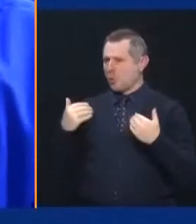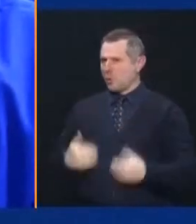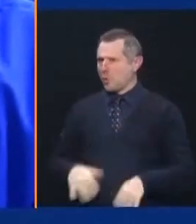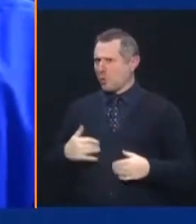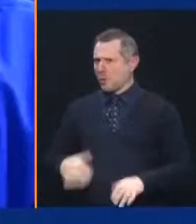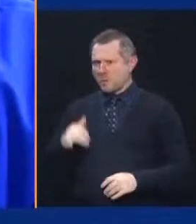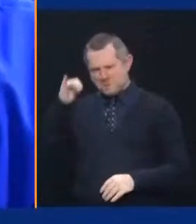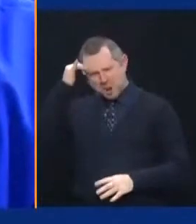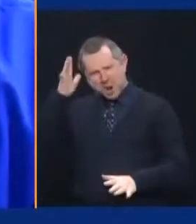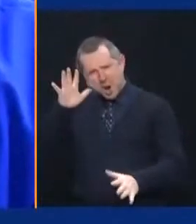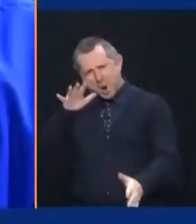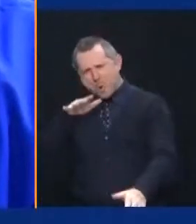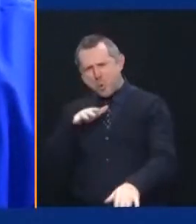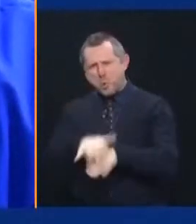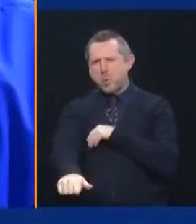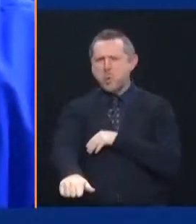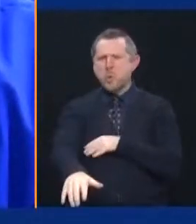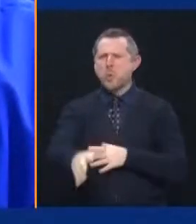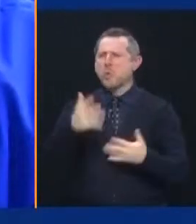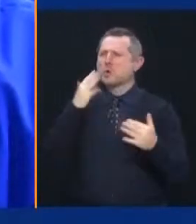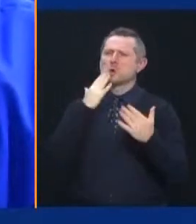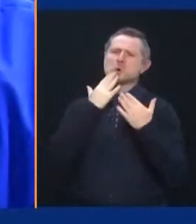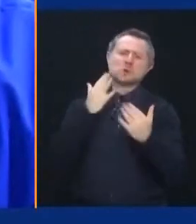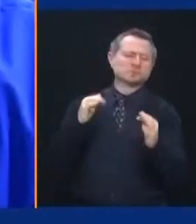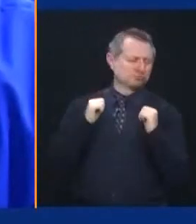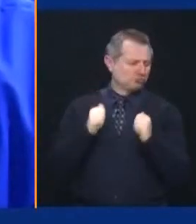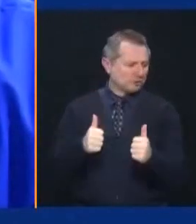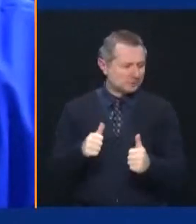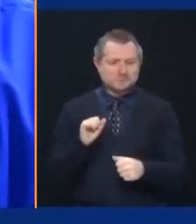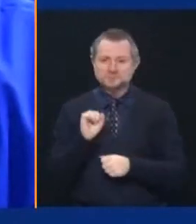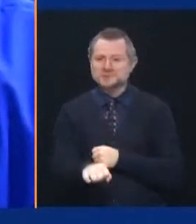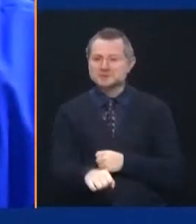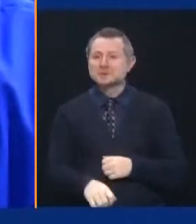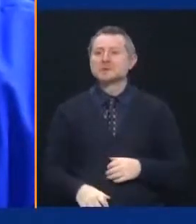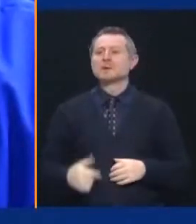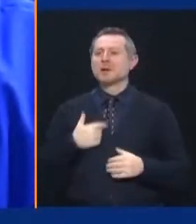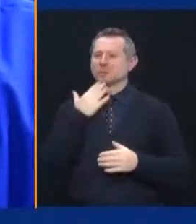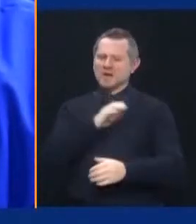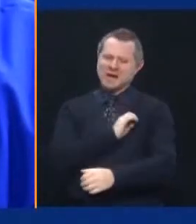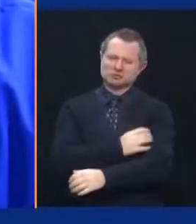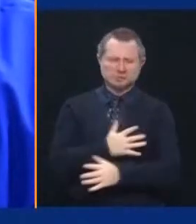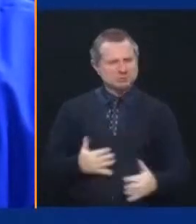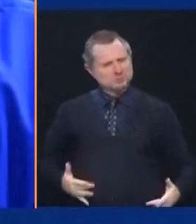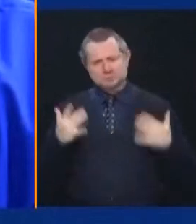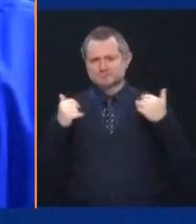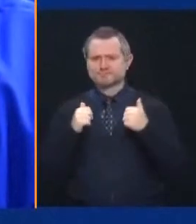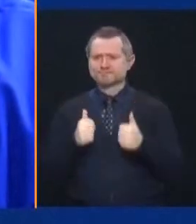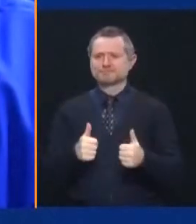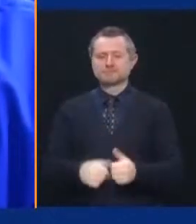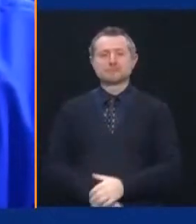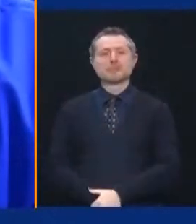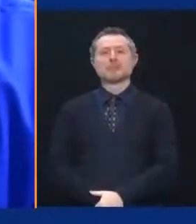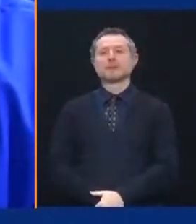really something special. So a lot of good energy. As